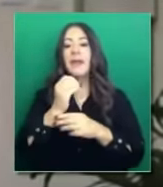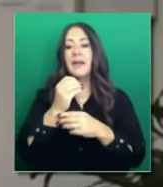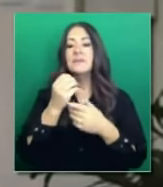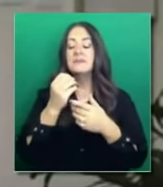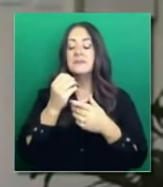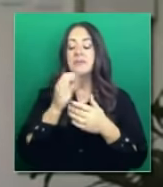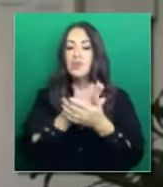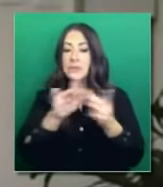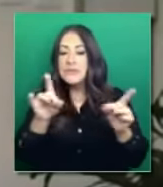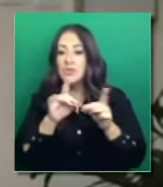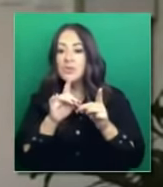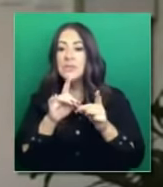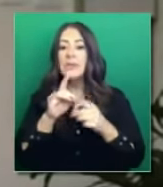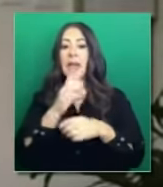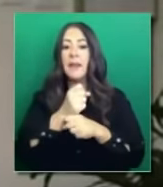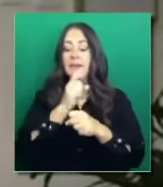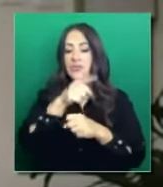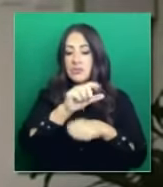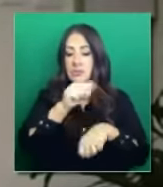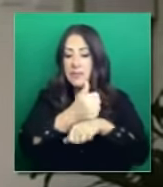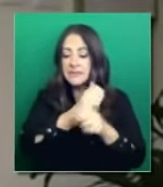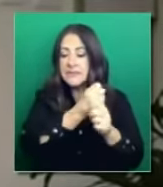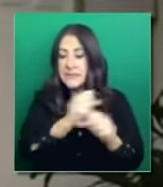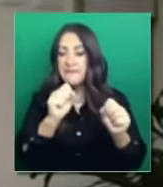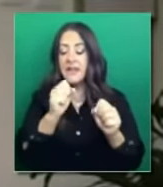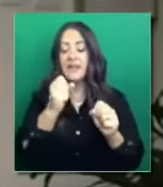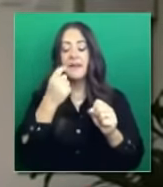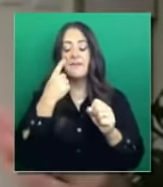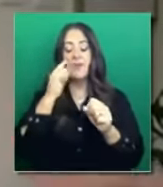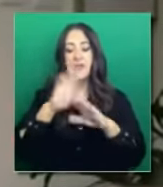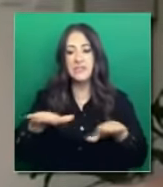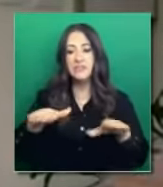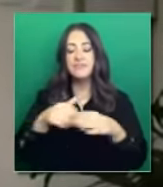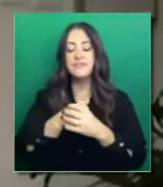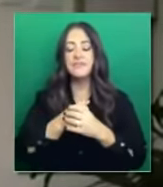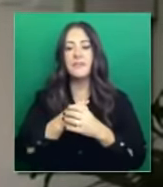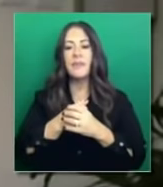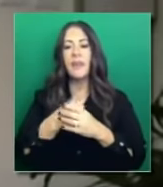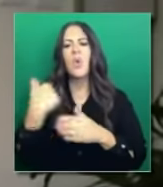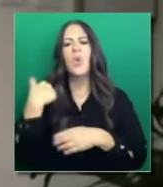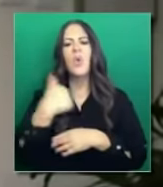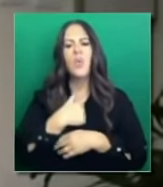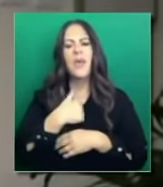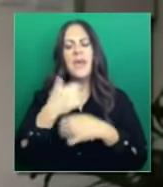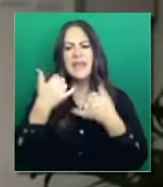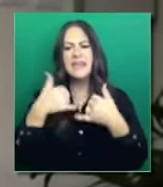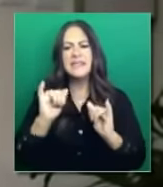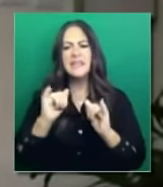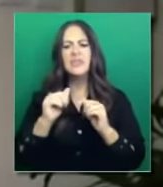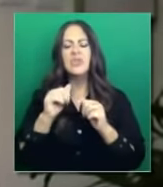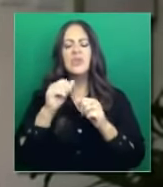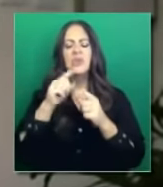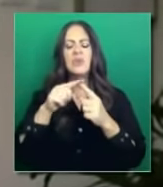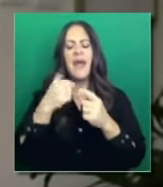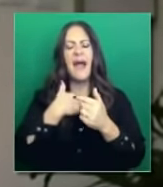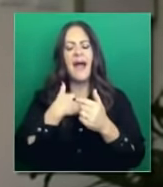district and to the needs of the children. And I just want to note that as we continue to solve for learning, we need